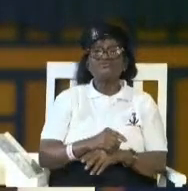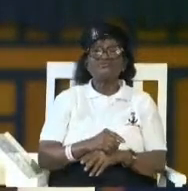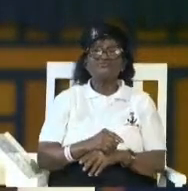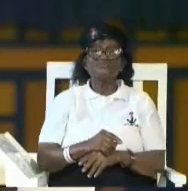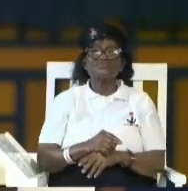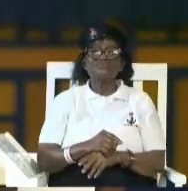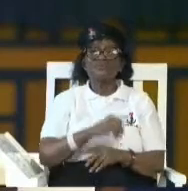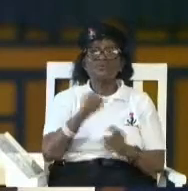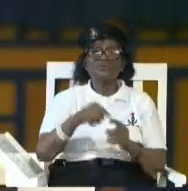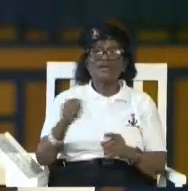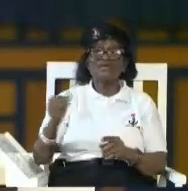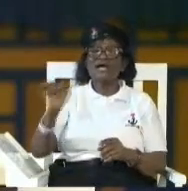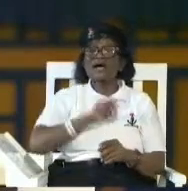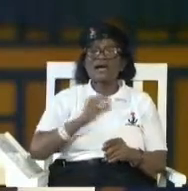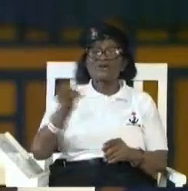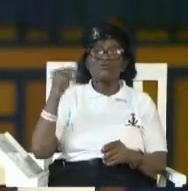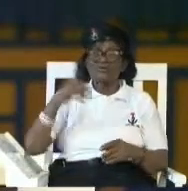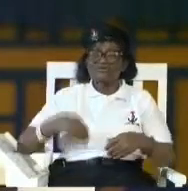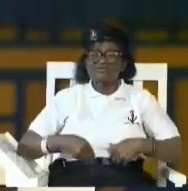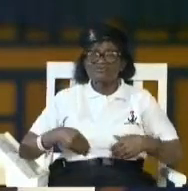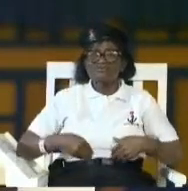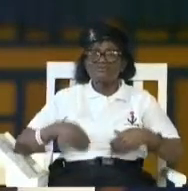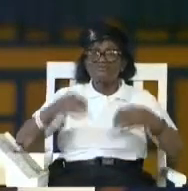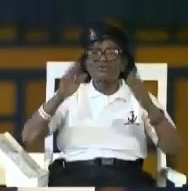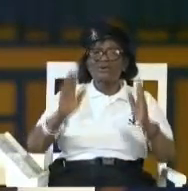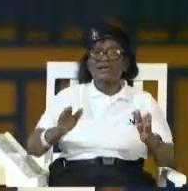When I was younger,